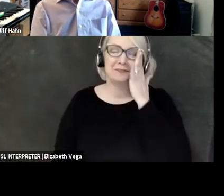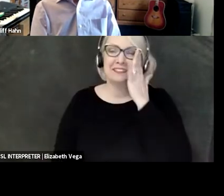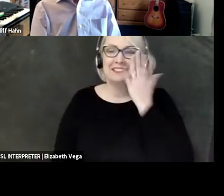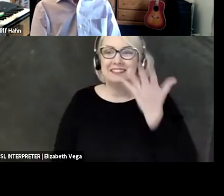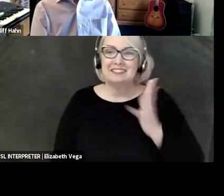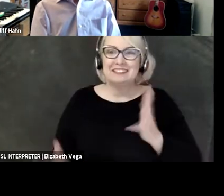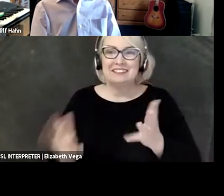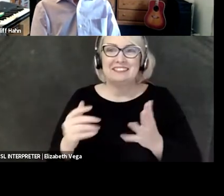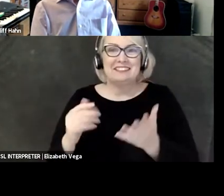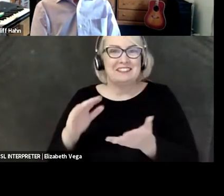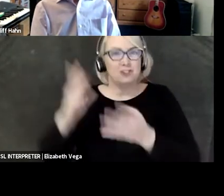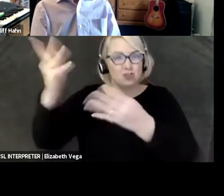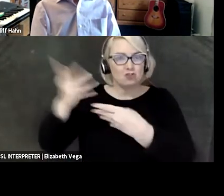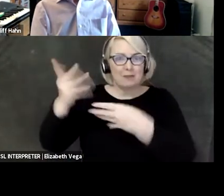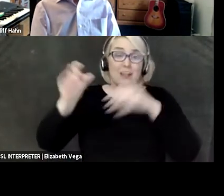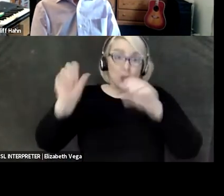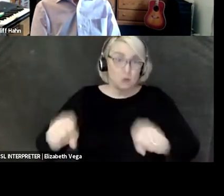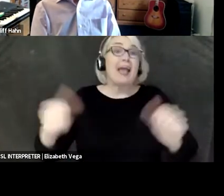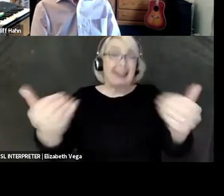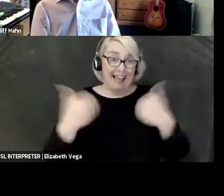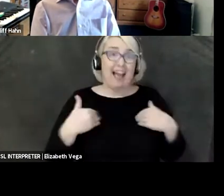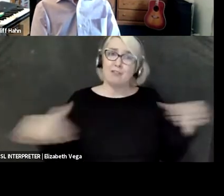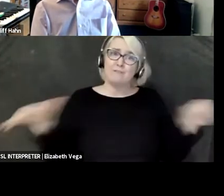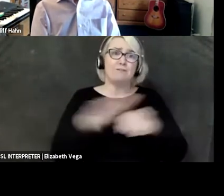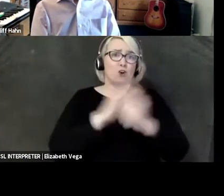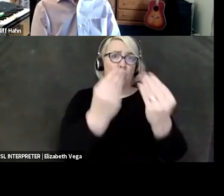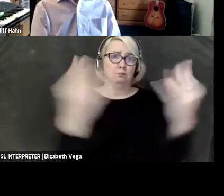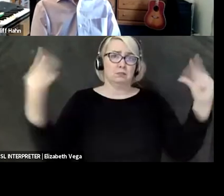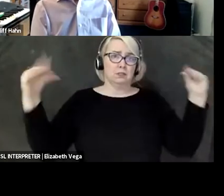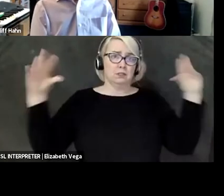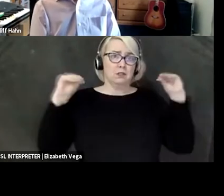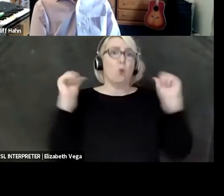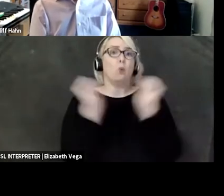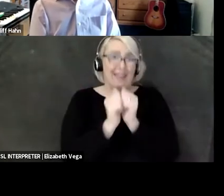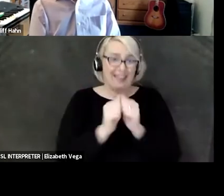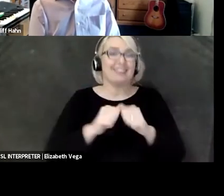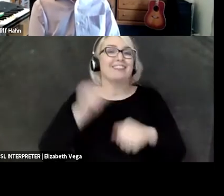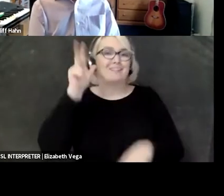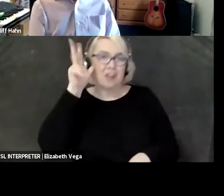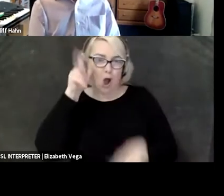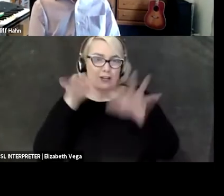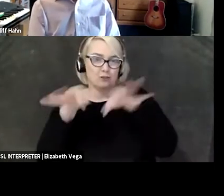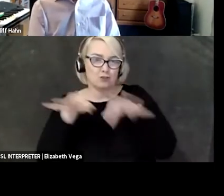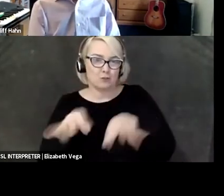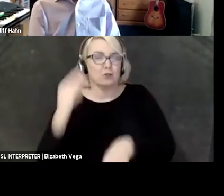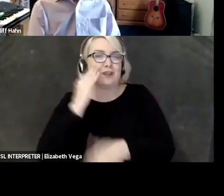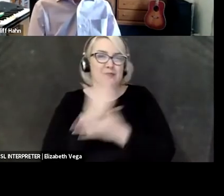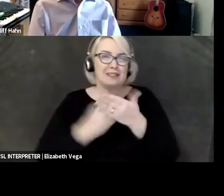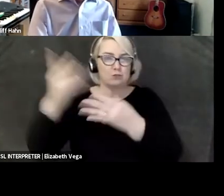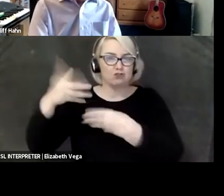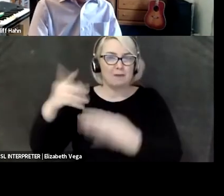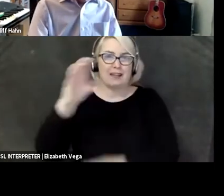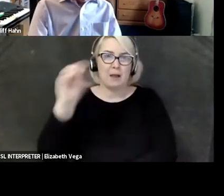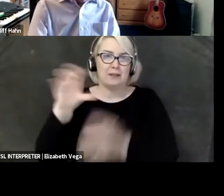So you can have full Atmos with audio description, and we know streamers that are doing that. But in the